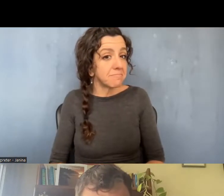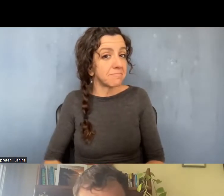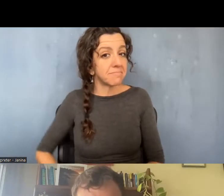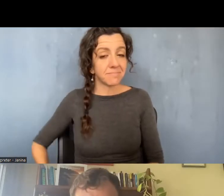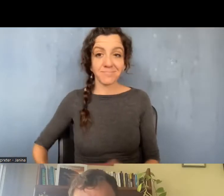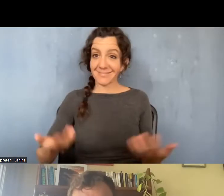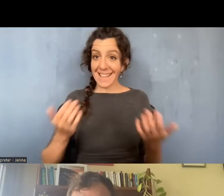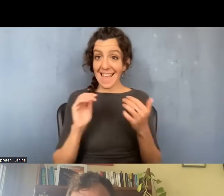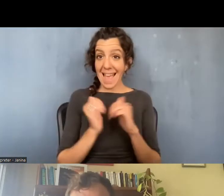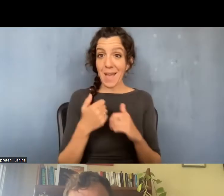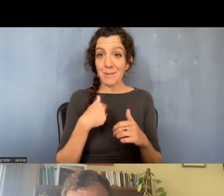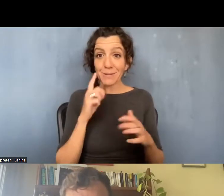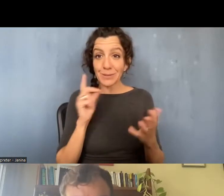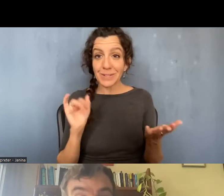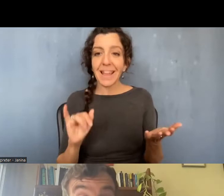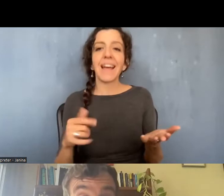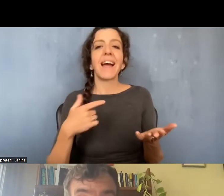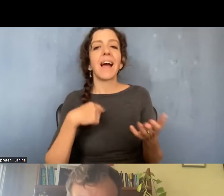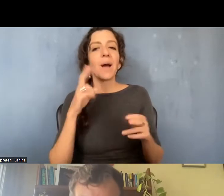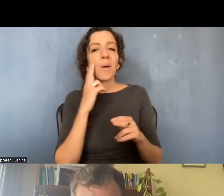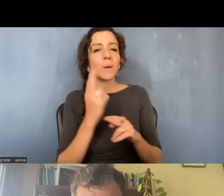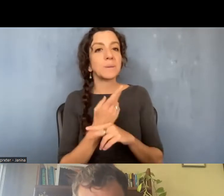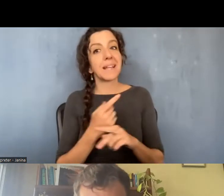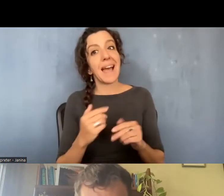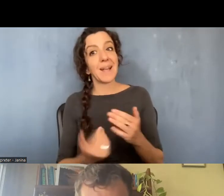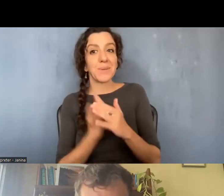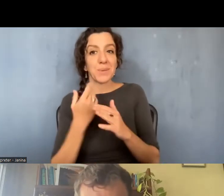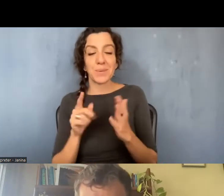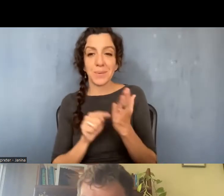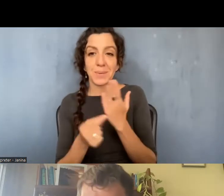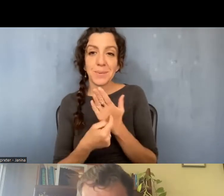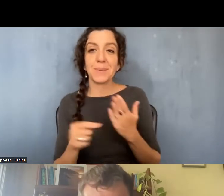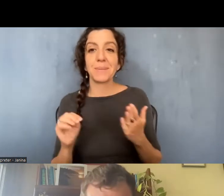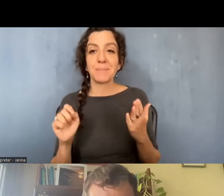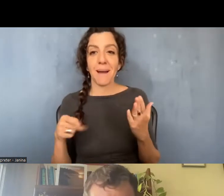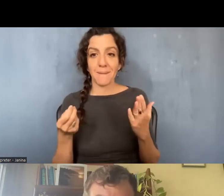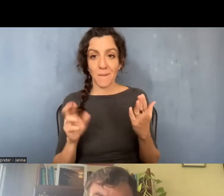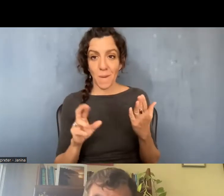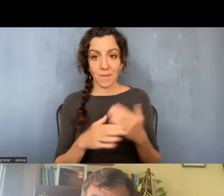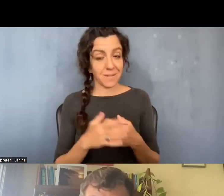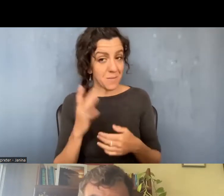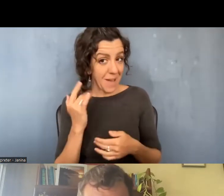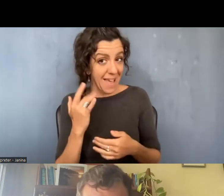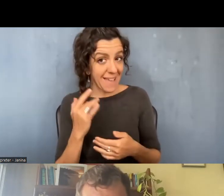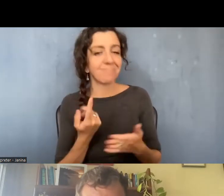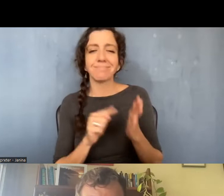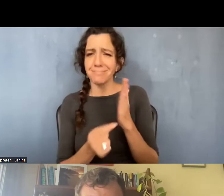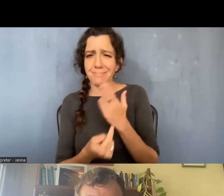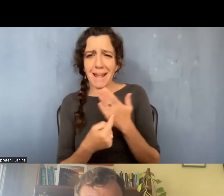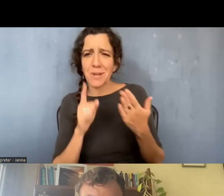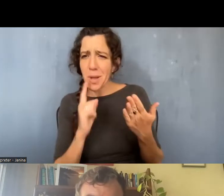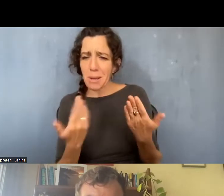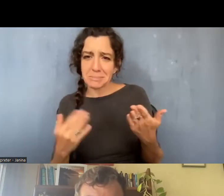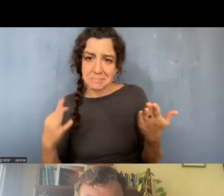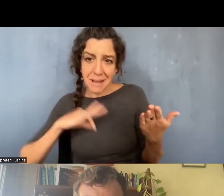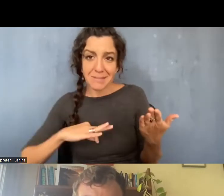And to do this, I'm going to use another metaphor. We're taking this approach because metaphors are useful. They help